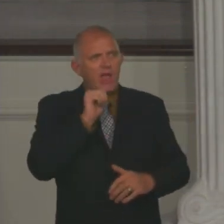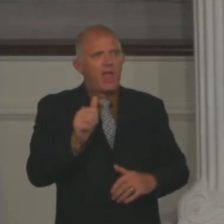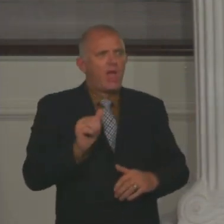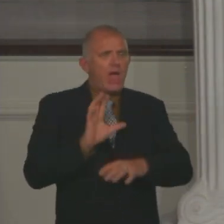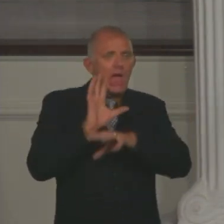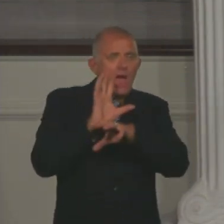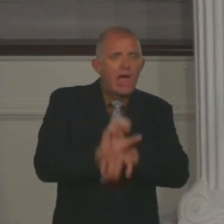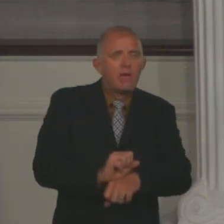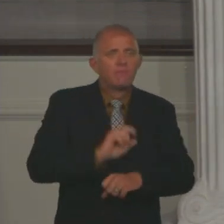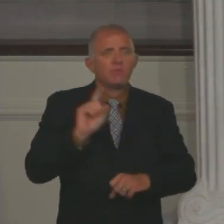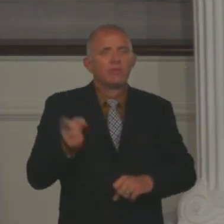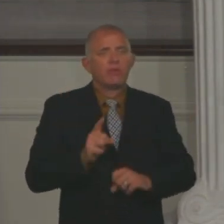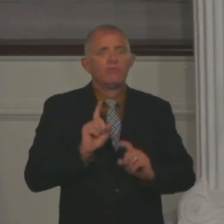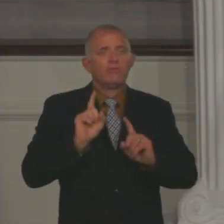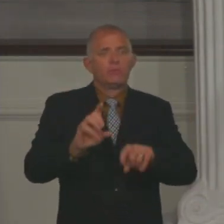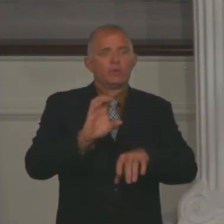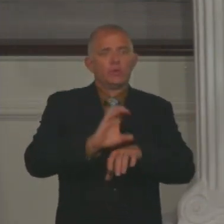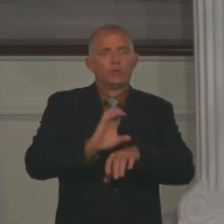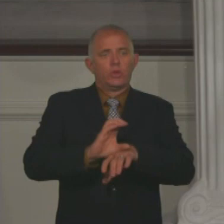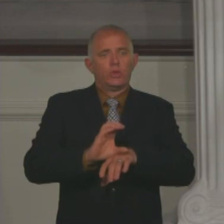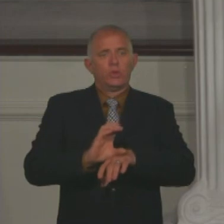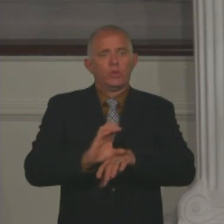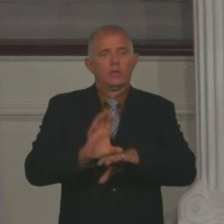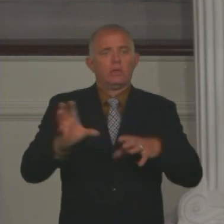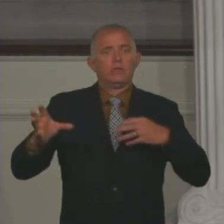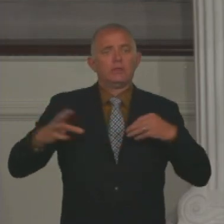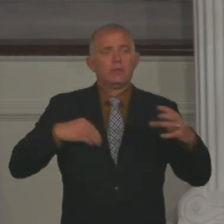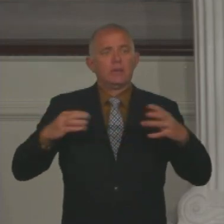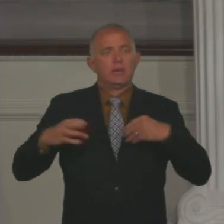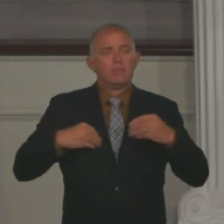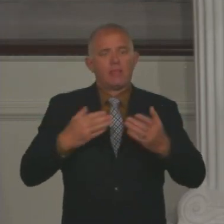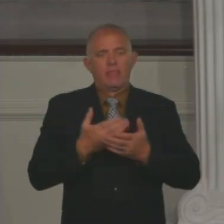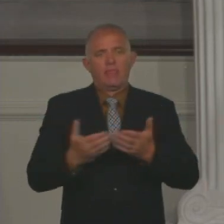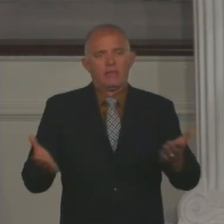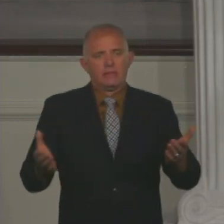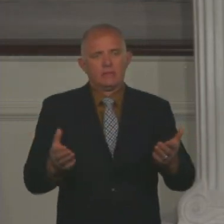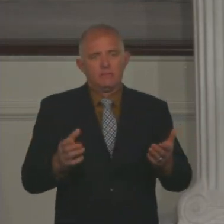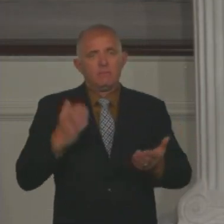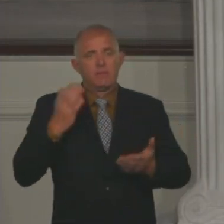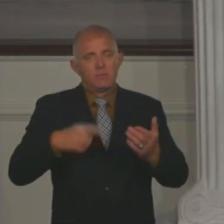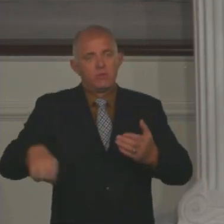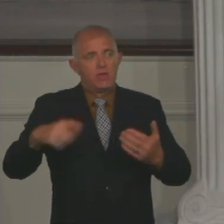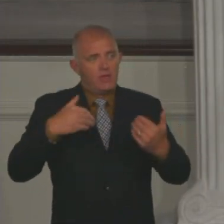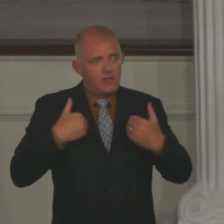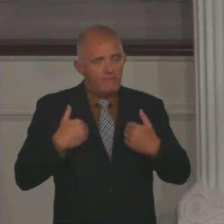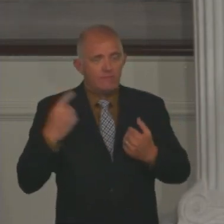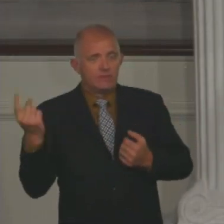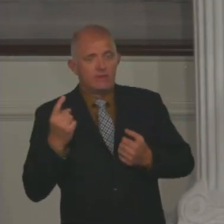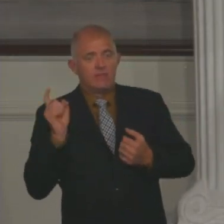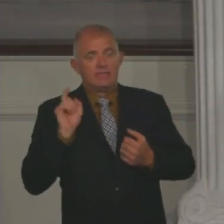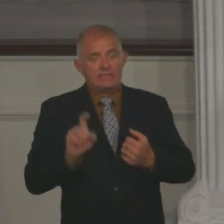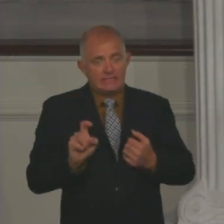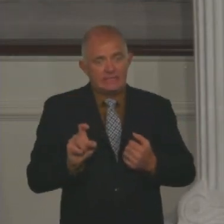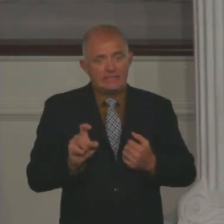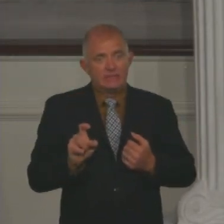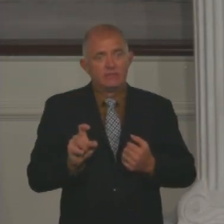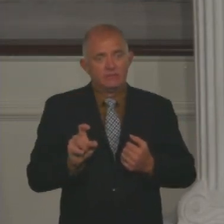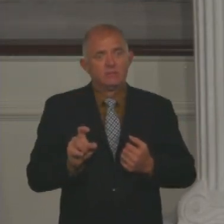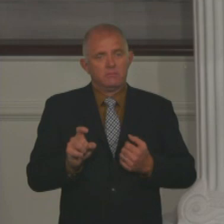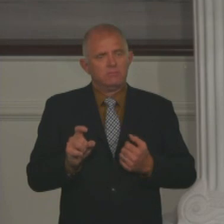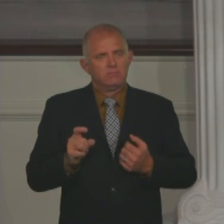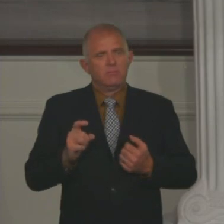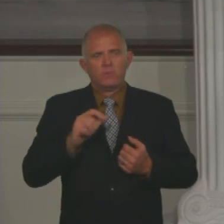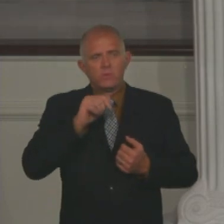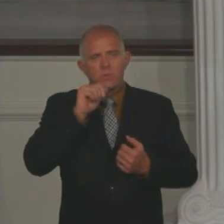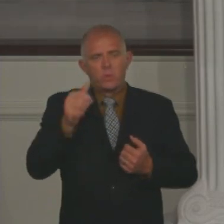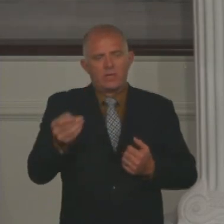going to church to get something. Because there's sometimes you'll have needs that that service will not, it's not going to give to you. That's